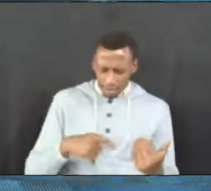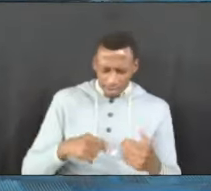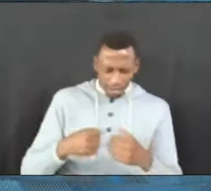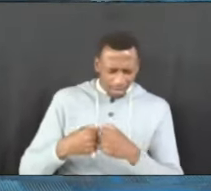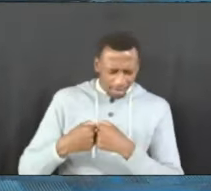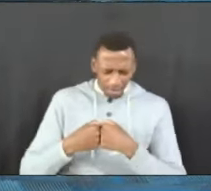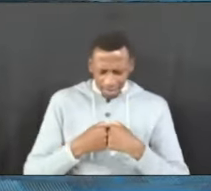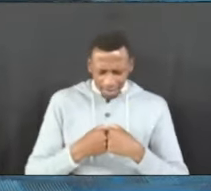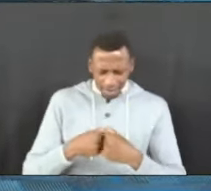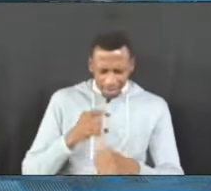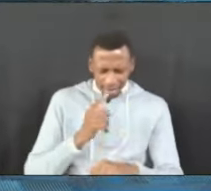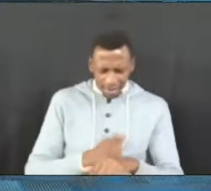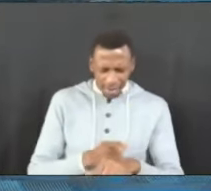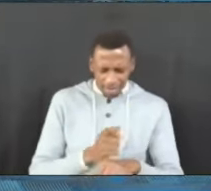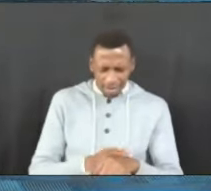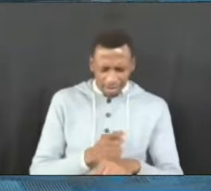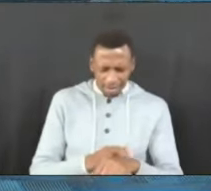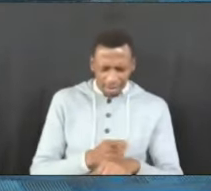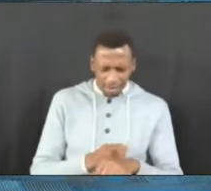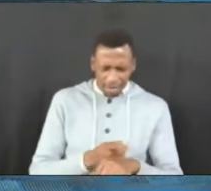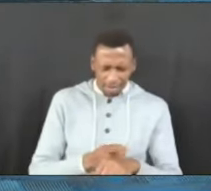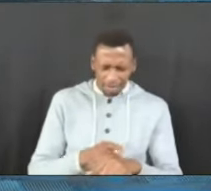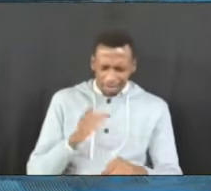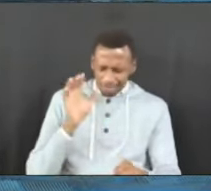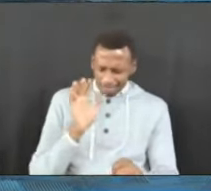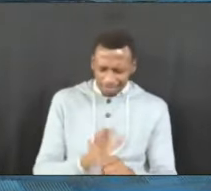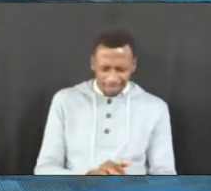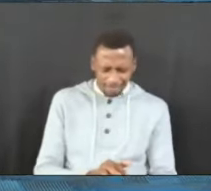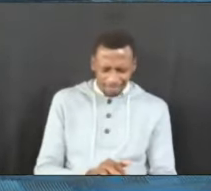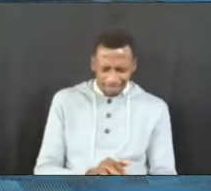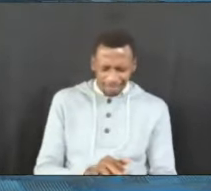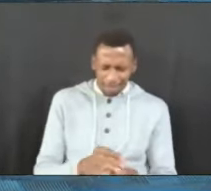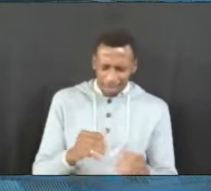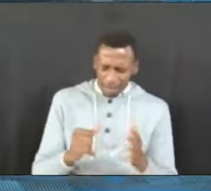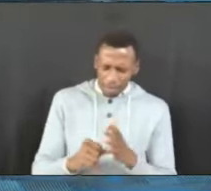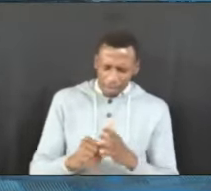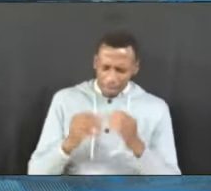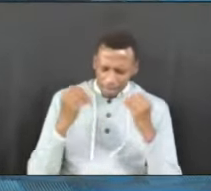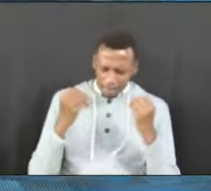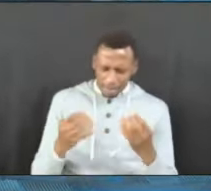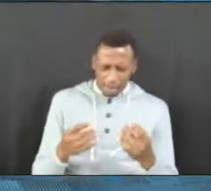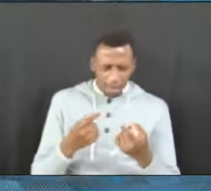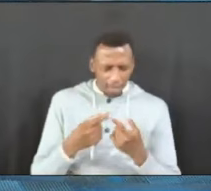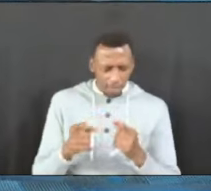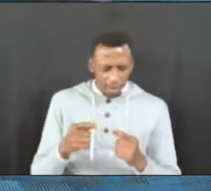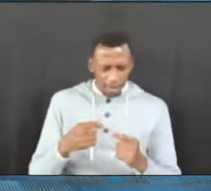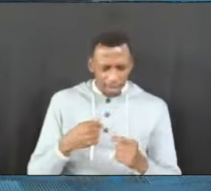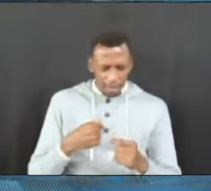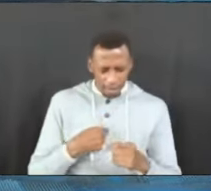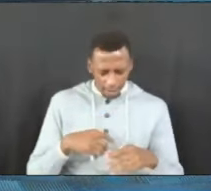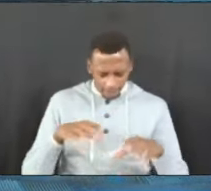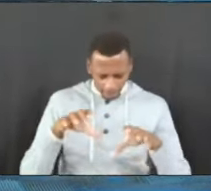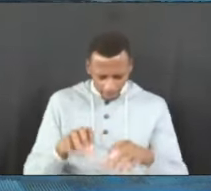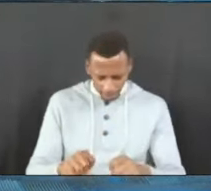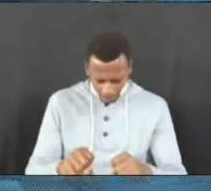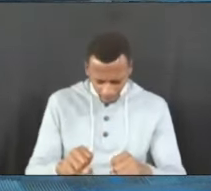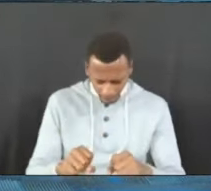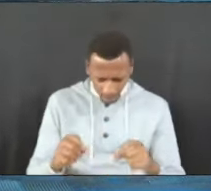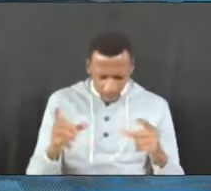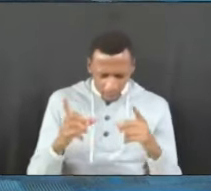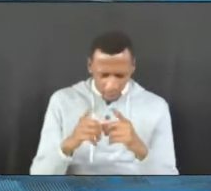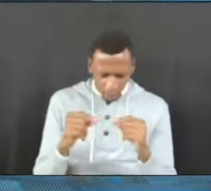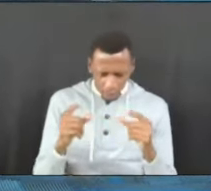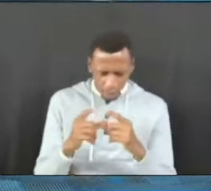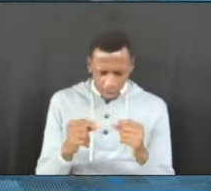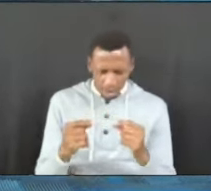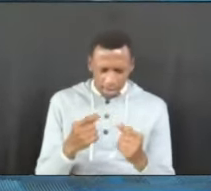moments this side of heaven. But Lord, I claim the words spoken in